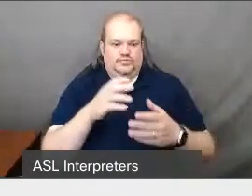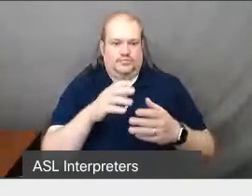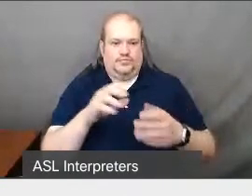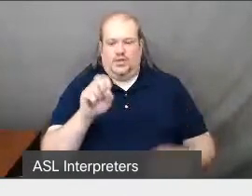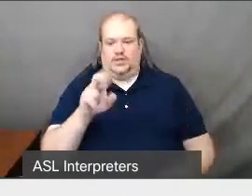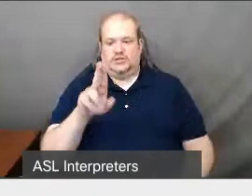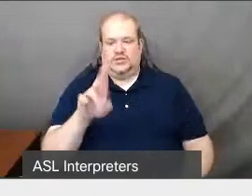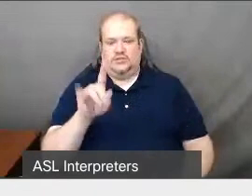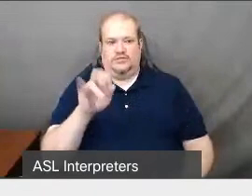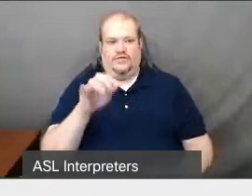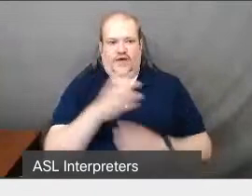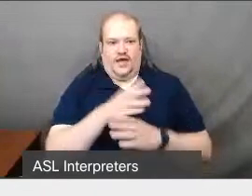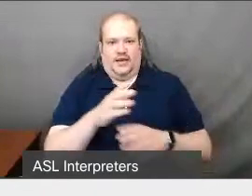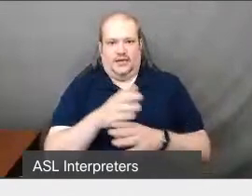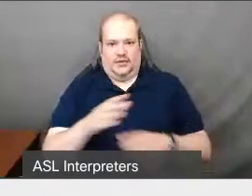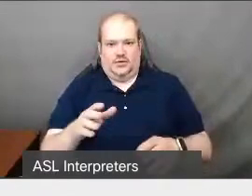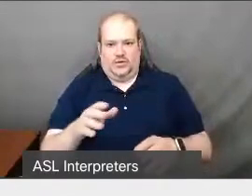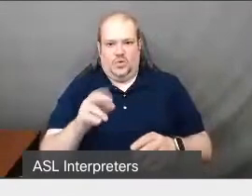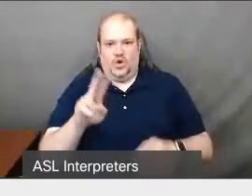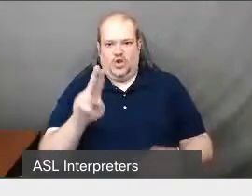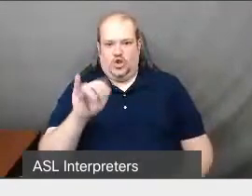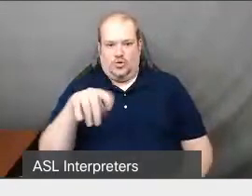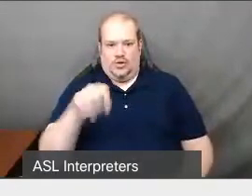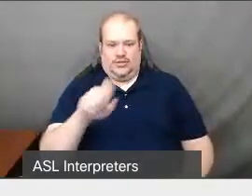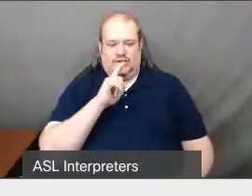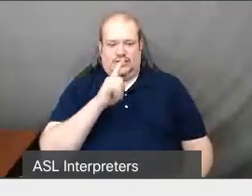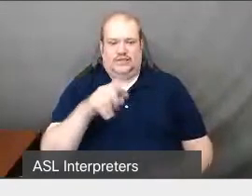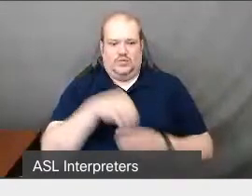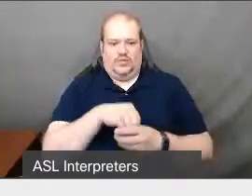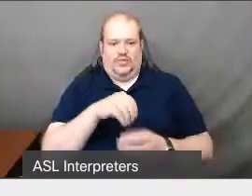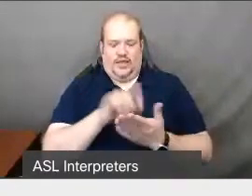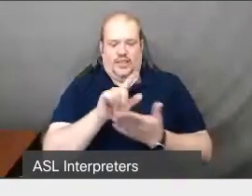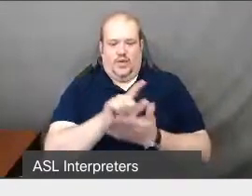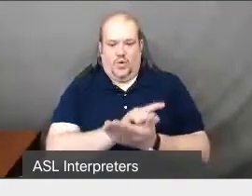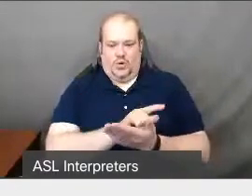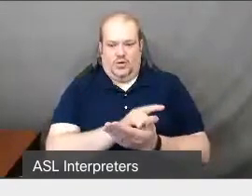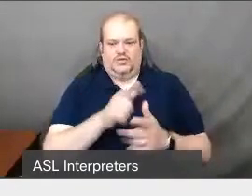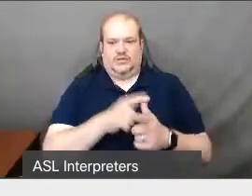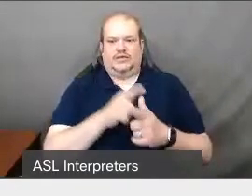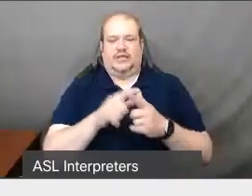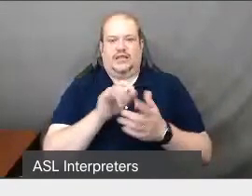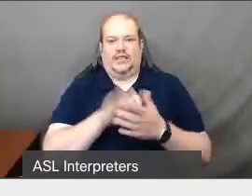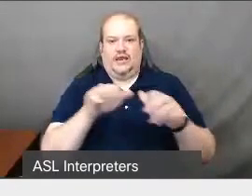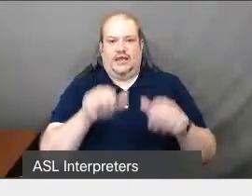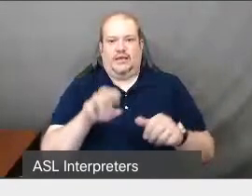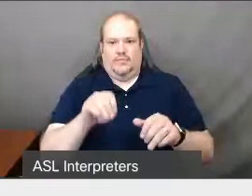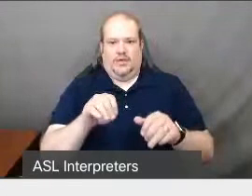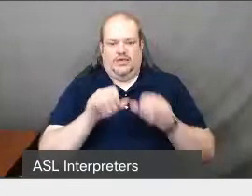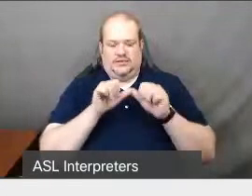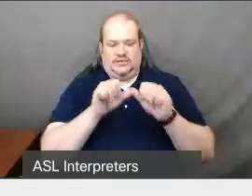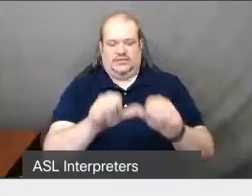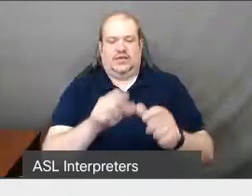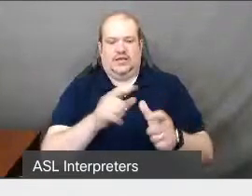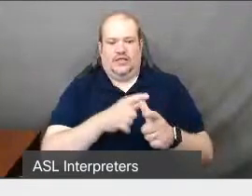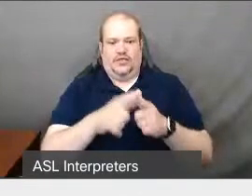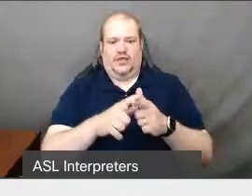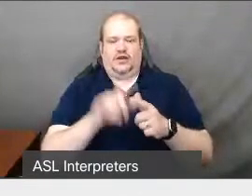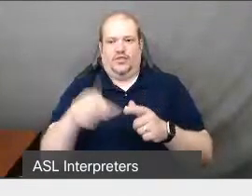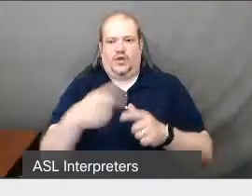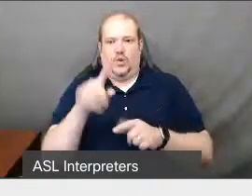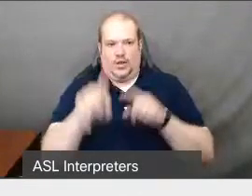subdivided plat or units is within the ordinance and can be sustained and everything. So then the